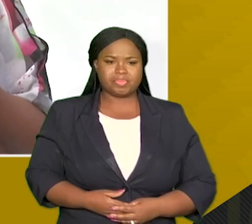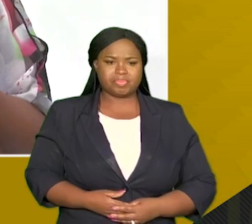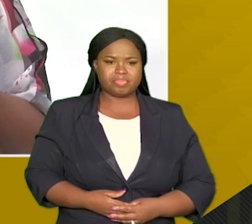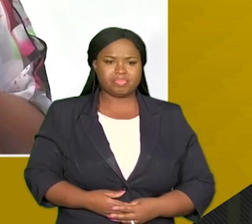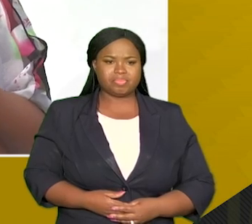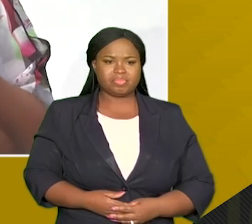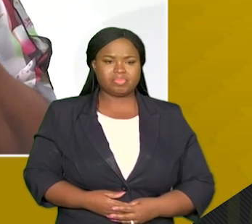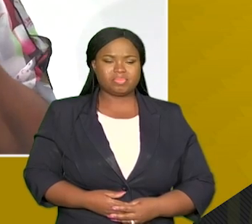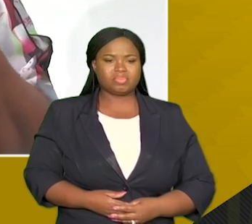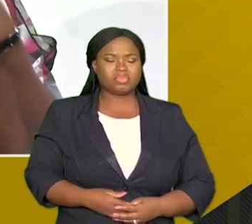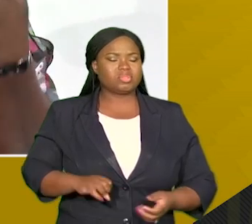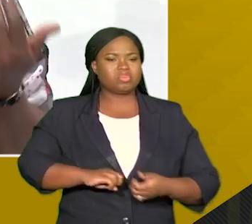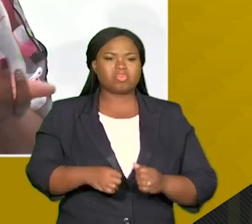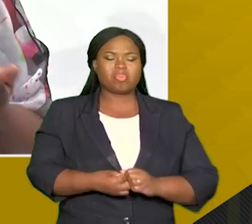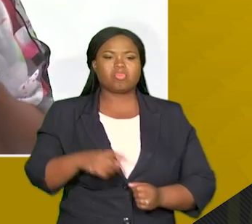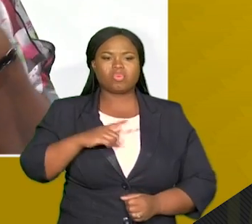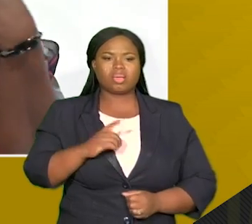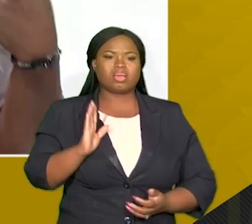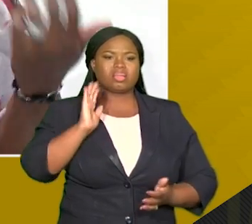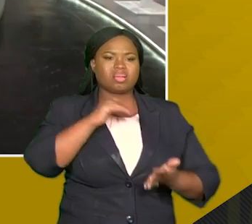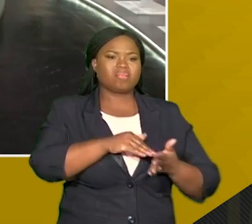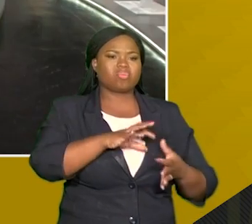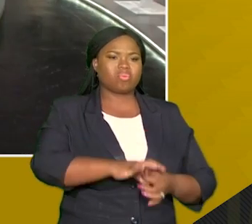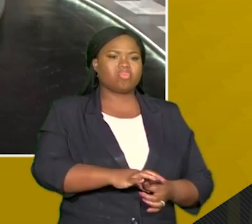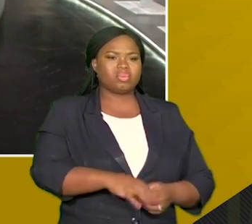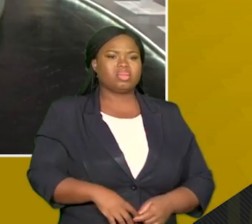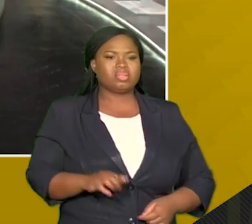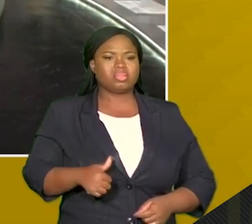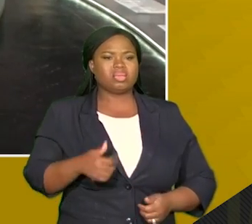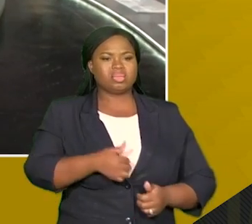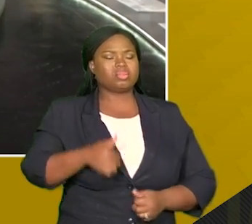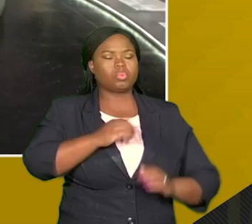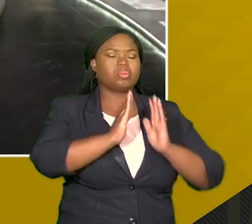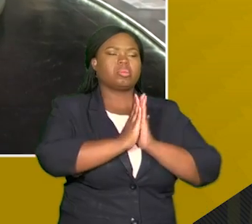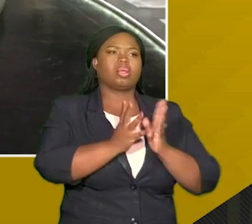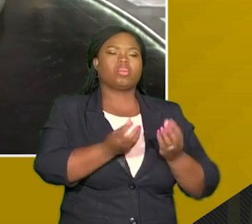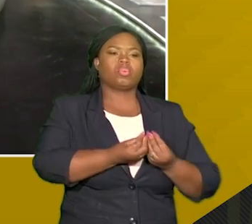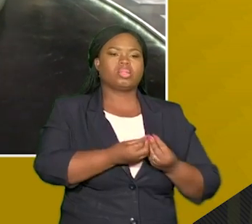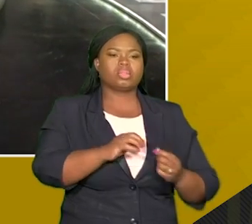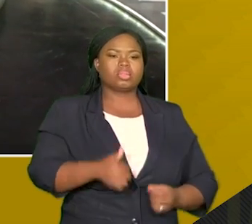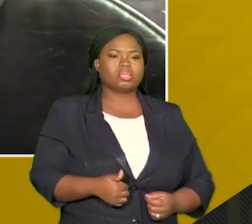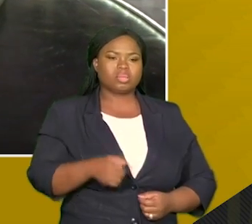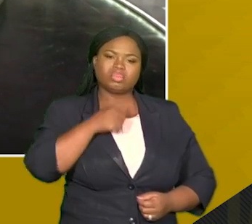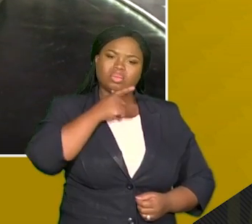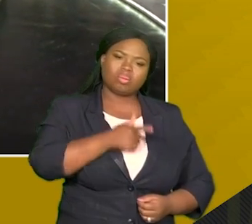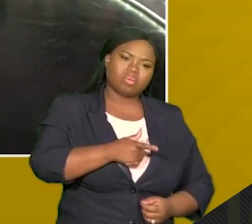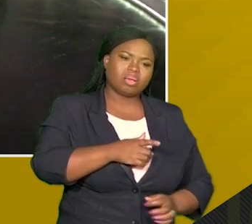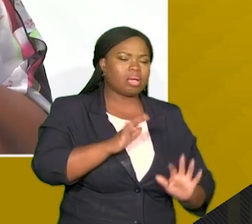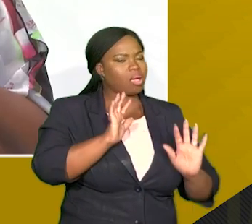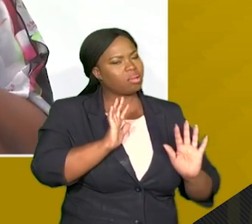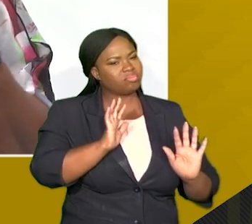It's a problem because bazoza endlini, they send a chaplain, they'll pray with you, the chaplain will tell you ukuthi